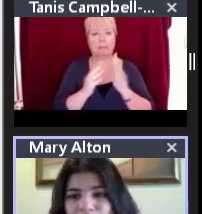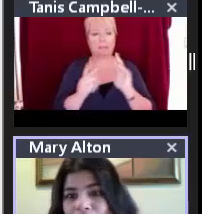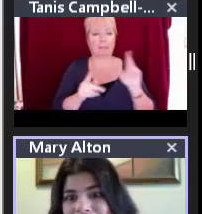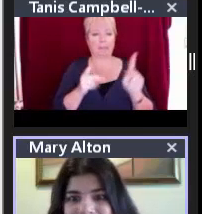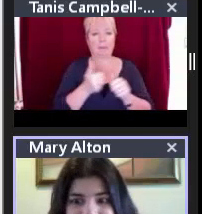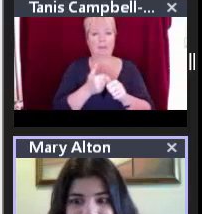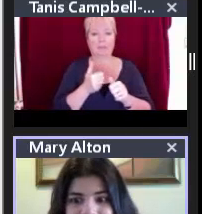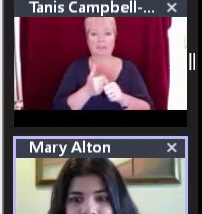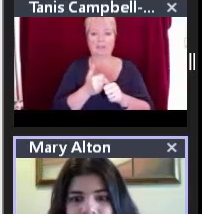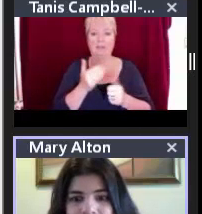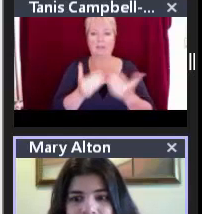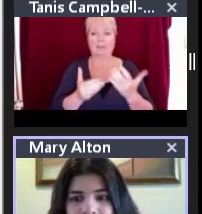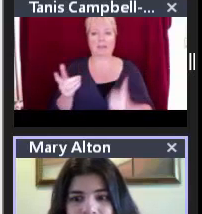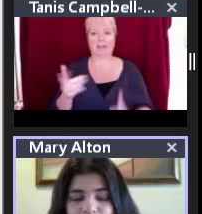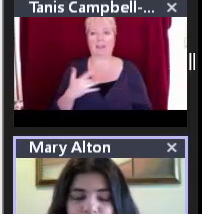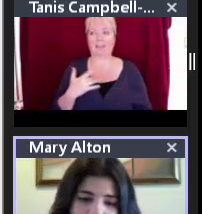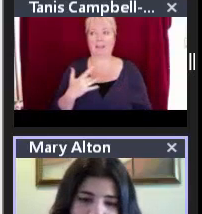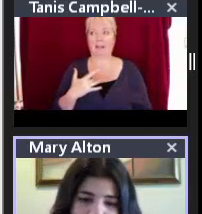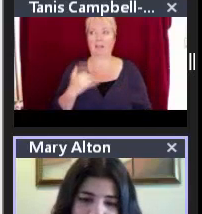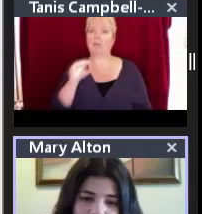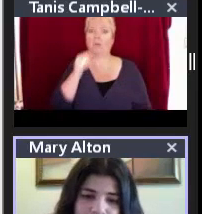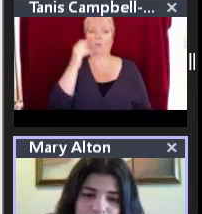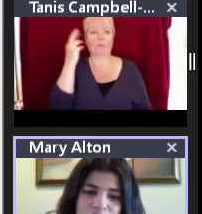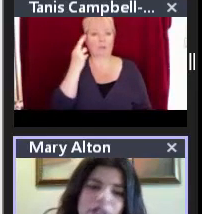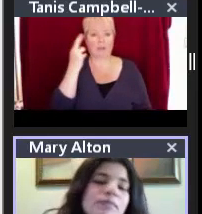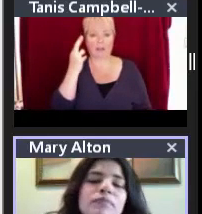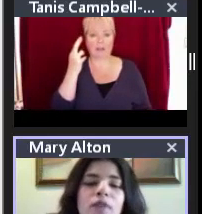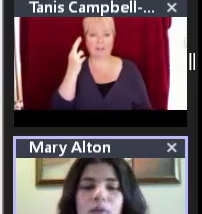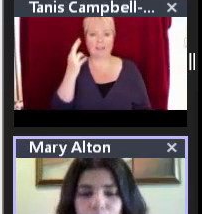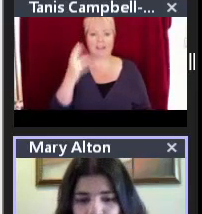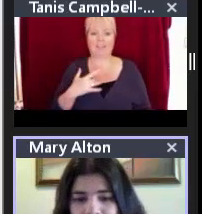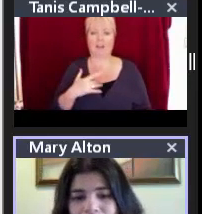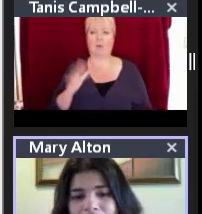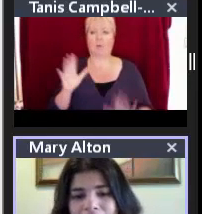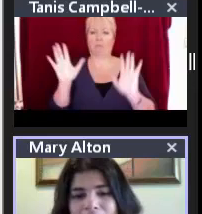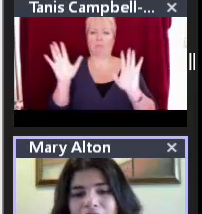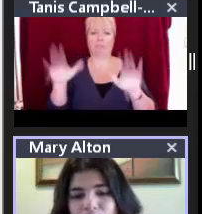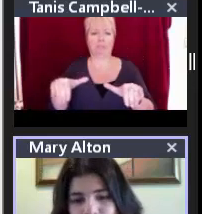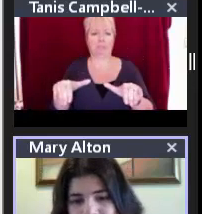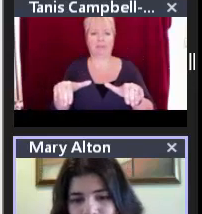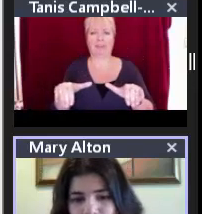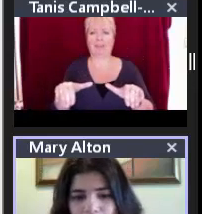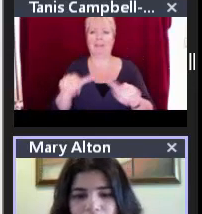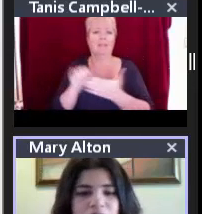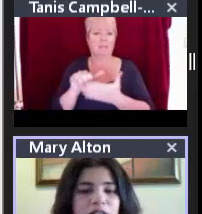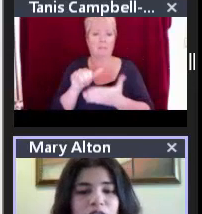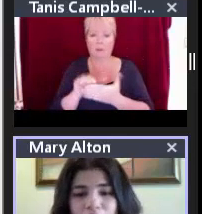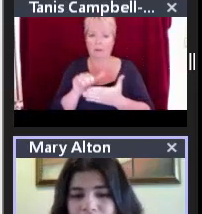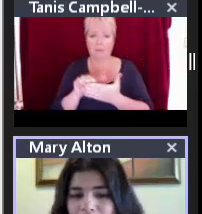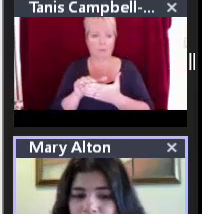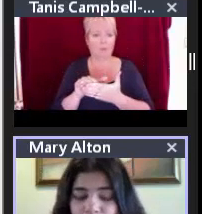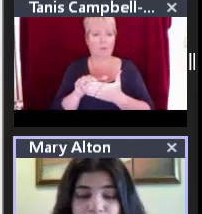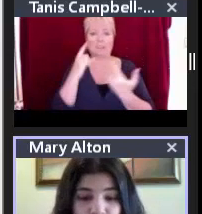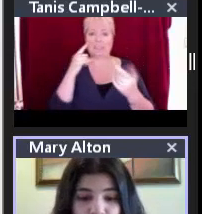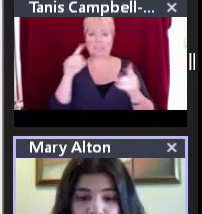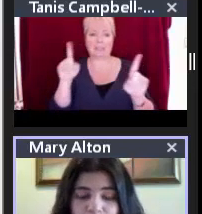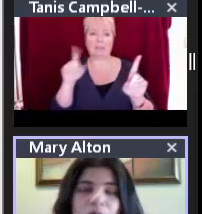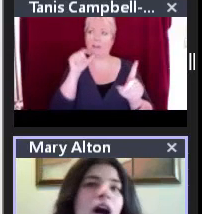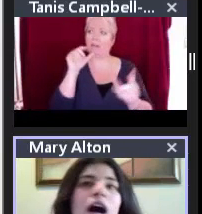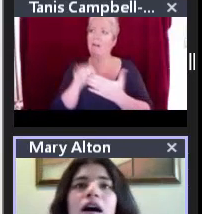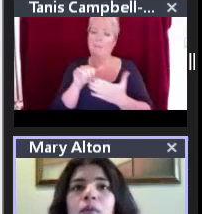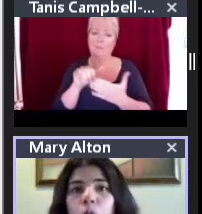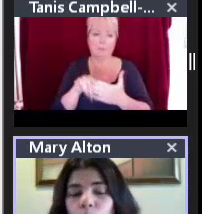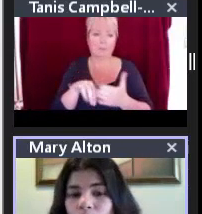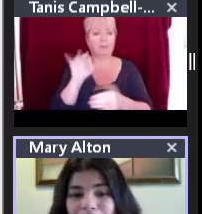just did not see a chance of moving ahead, doing something positive, finding either a